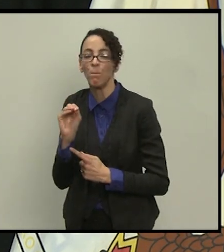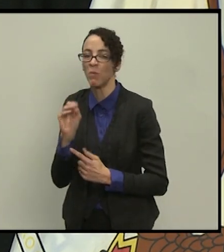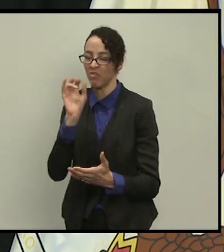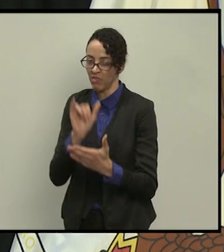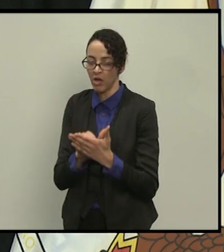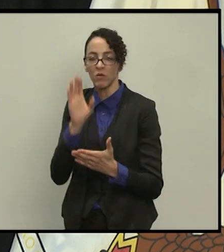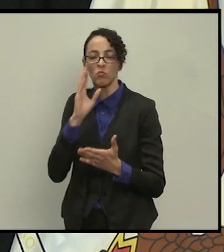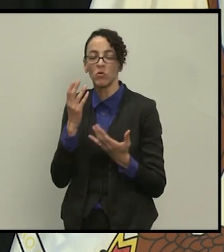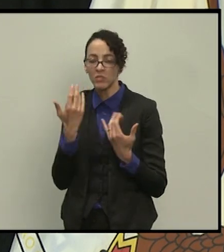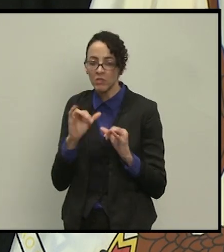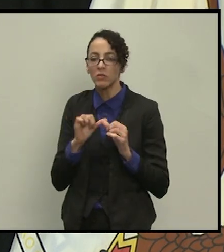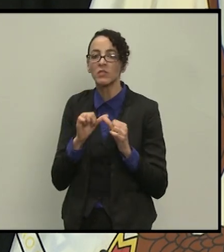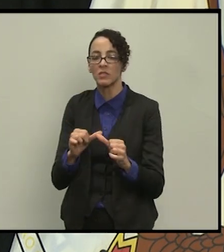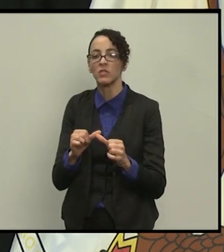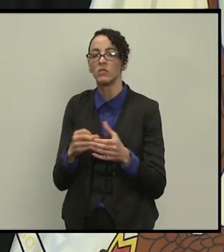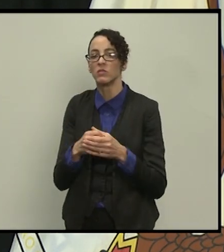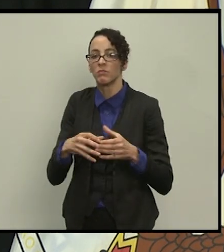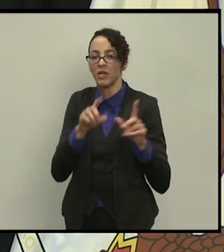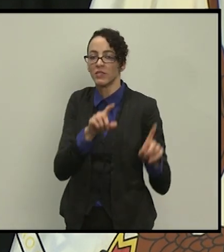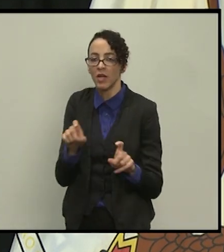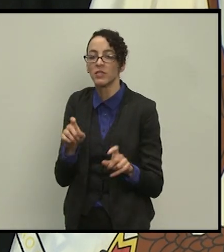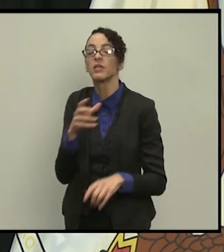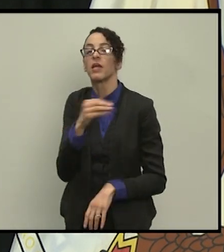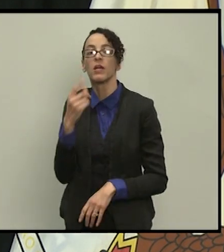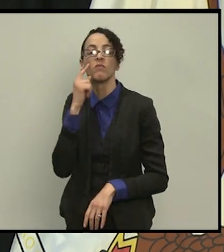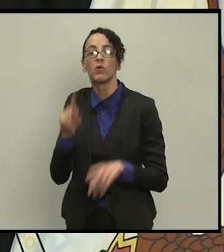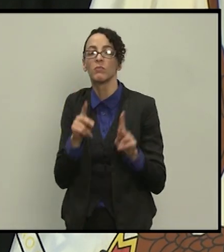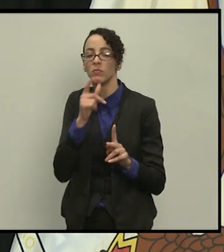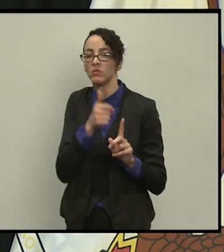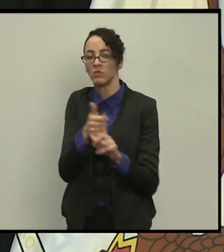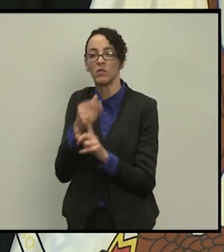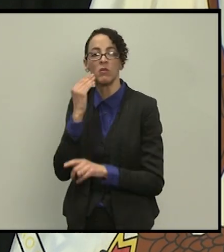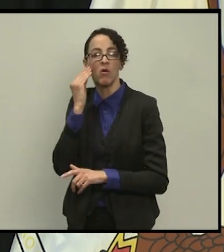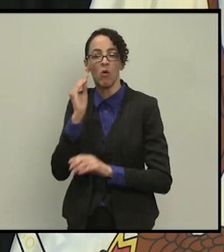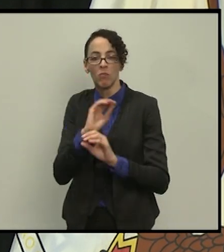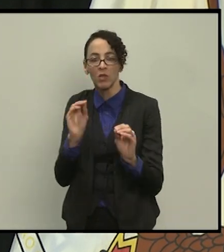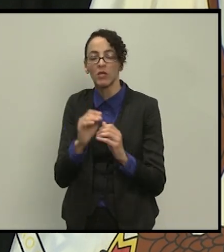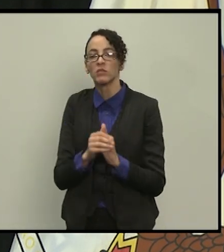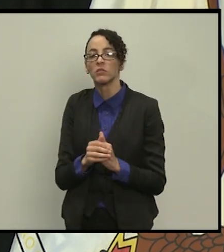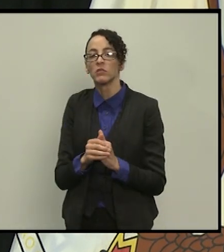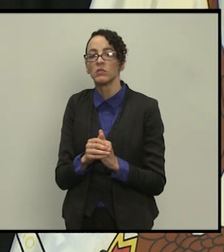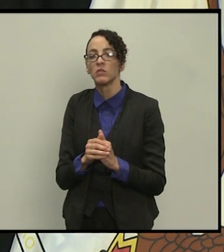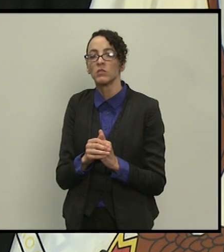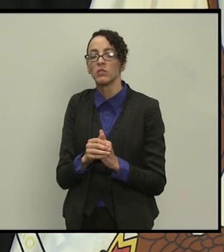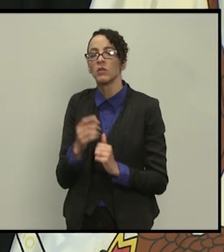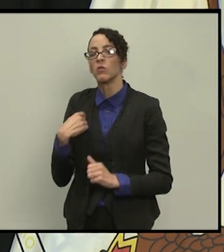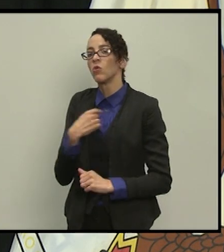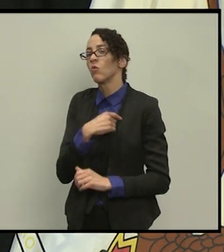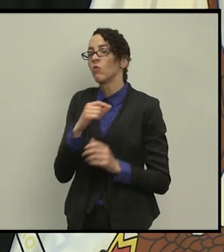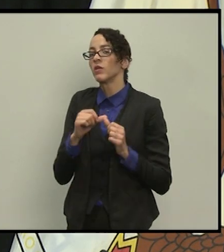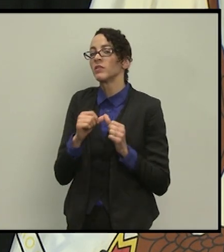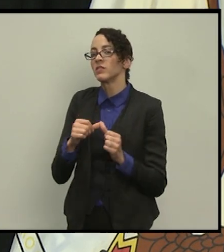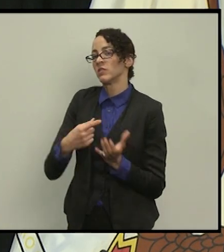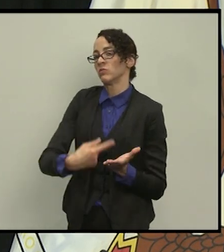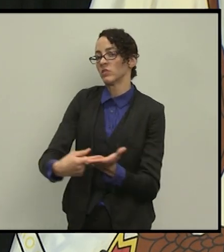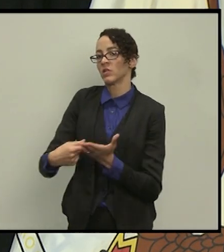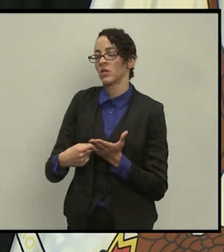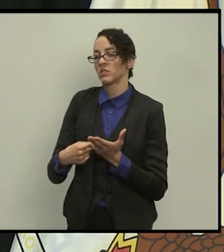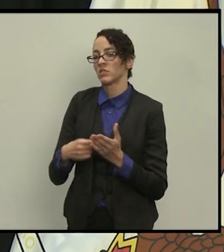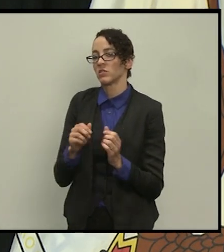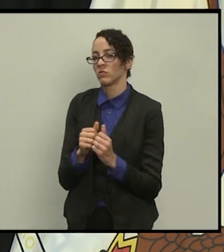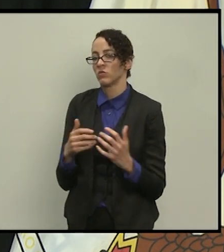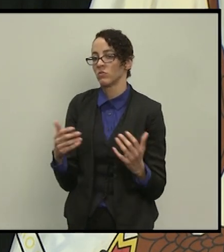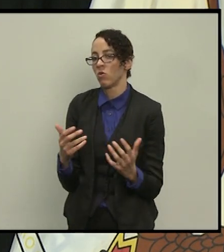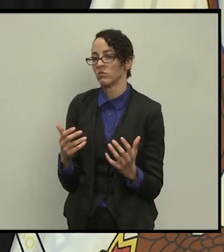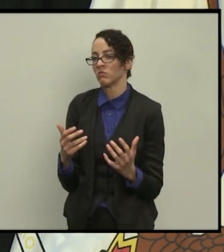people experiencing homelessness. The other places that we are currently in discussions with, and I think if it makes sense,